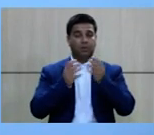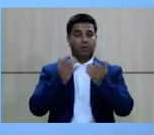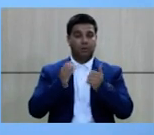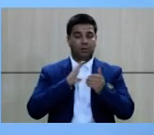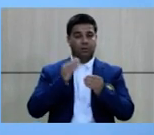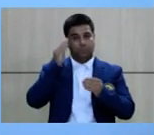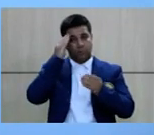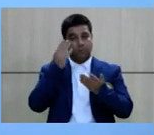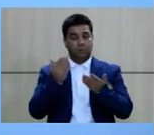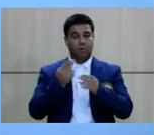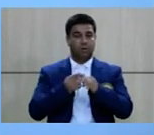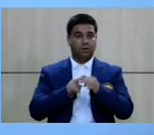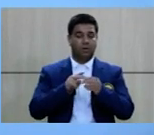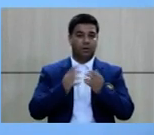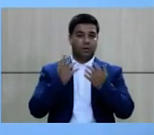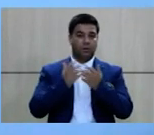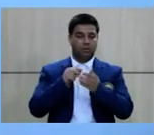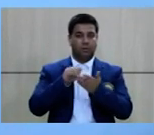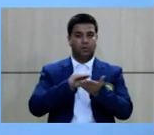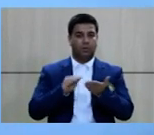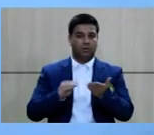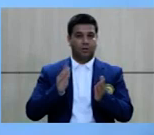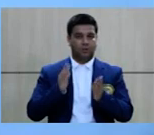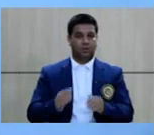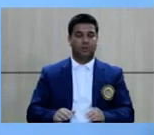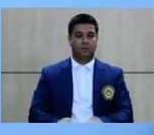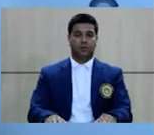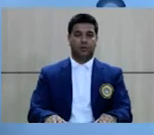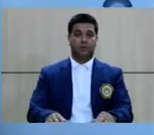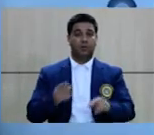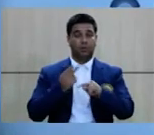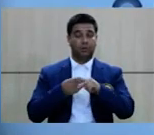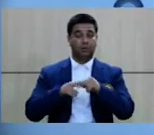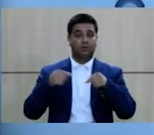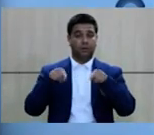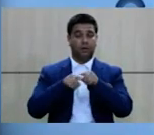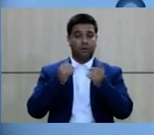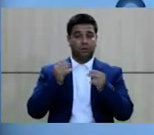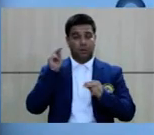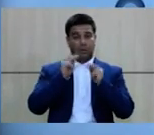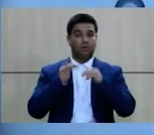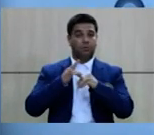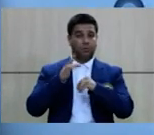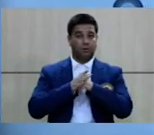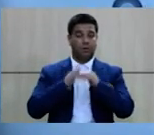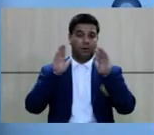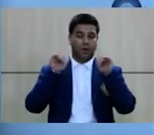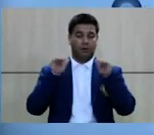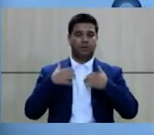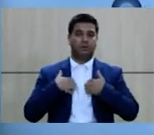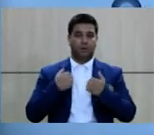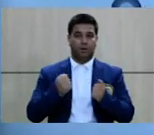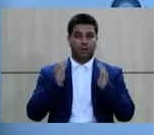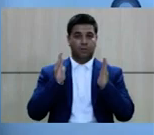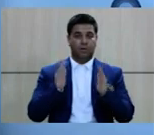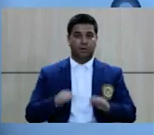olingan xulosalarga qarab hisobot yozib qo'yasiz. Shuning bilan bugungi darsimiz tugadi. Xayr, sog'